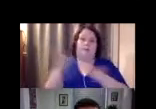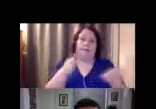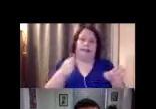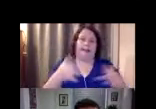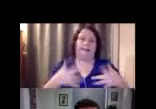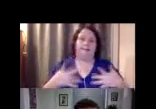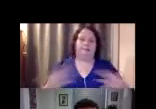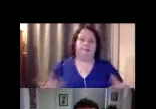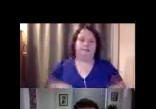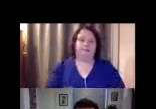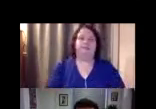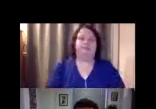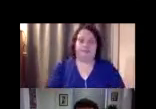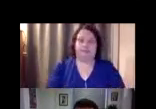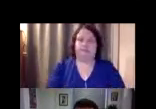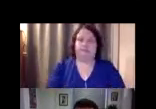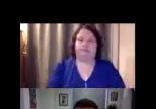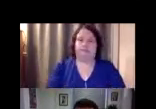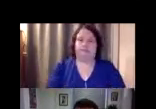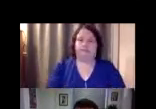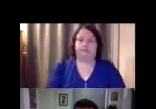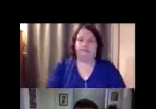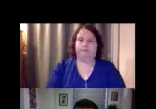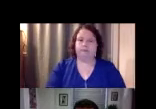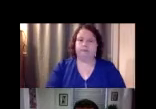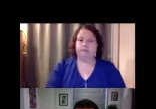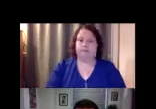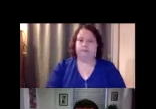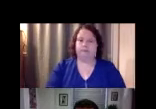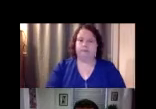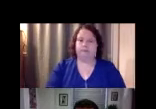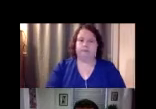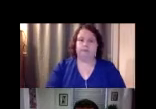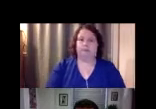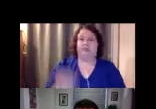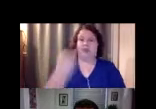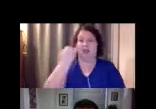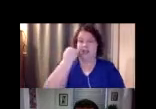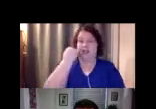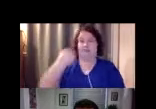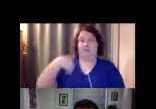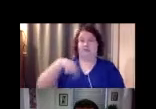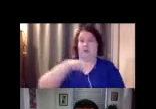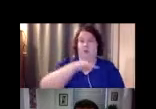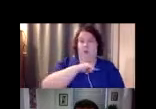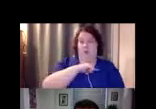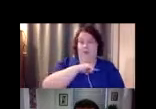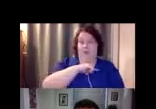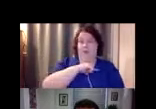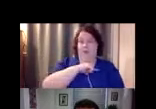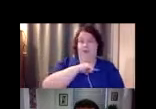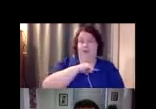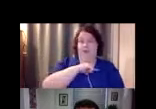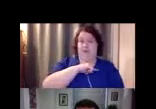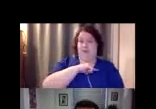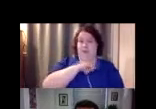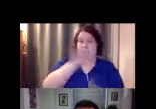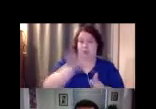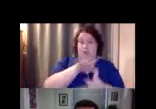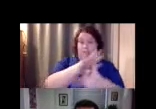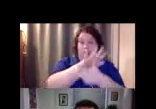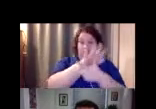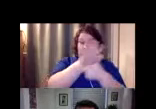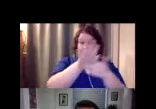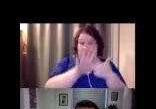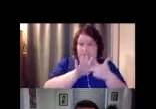Basically, if we follow these goals, if we follow these priorities that are identified, does that create the Waco